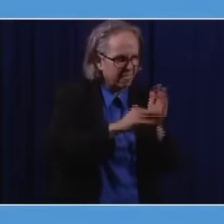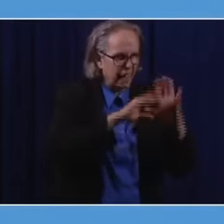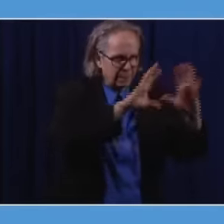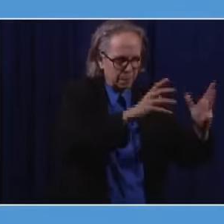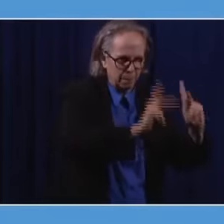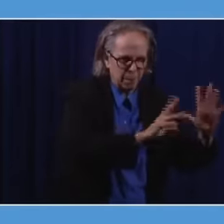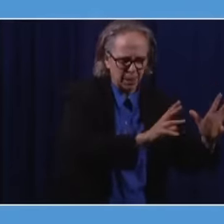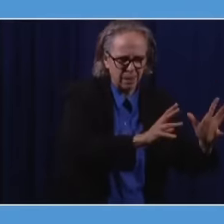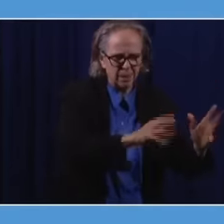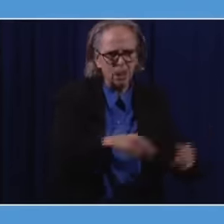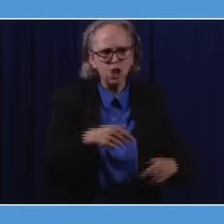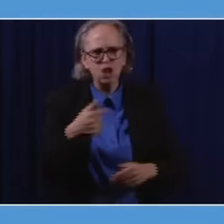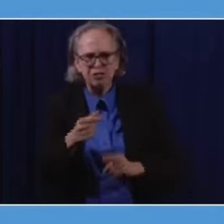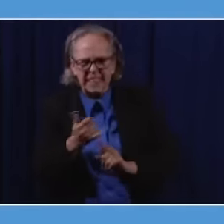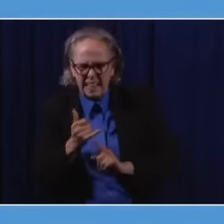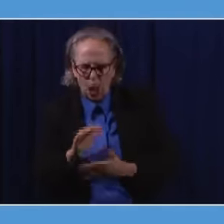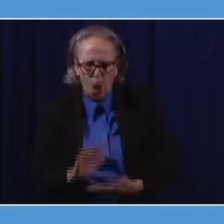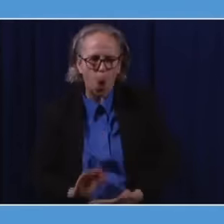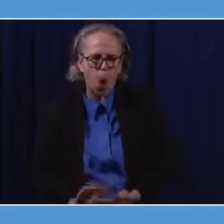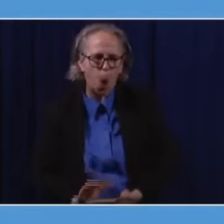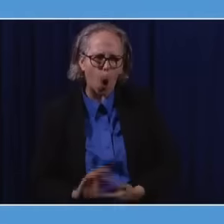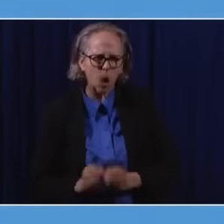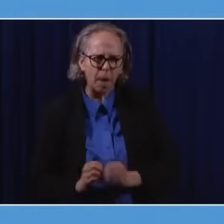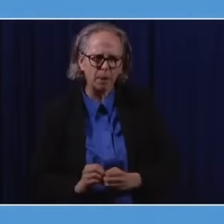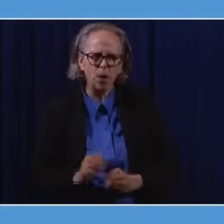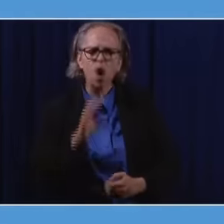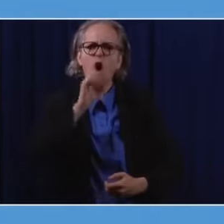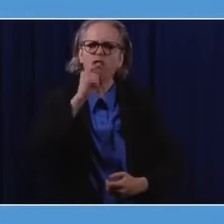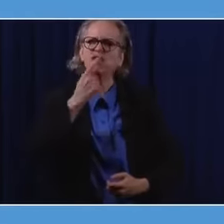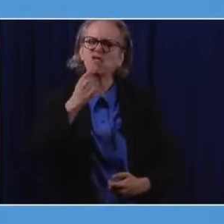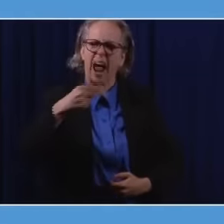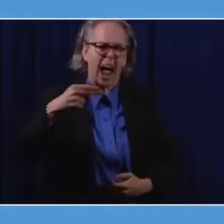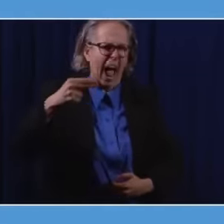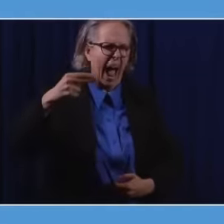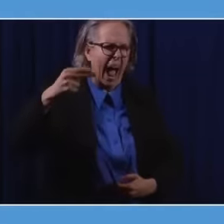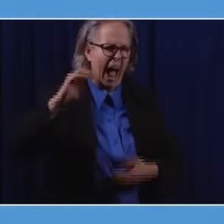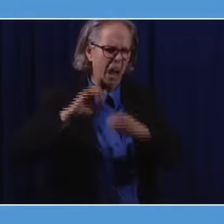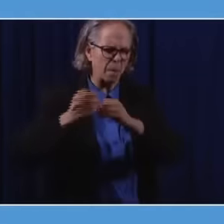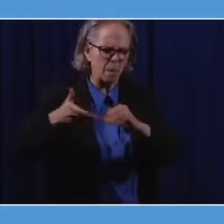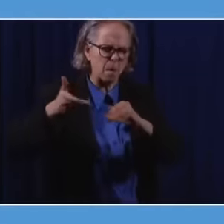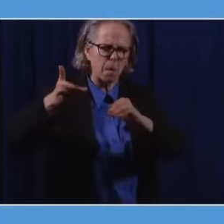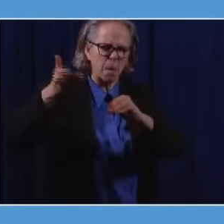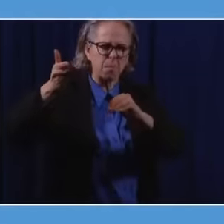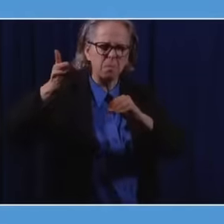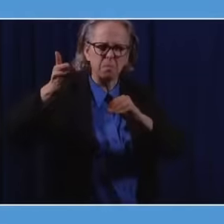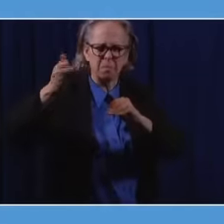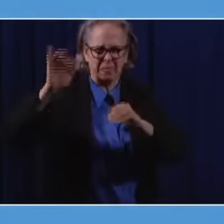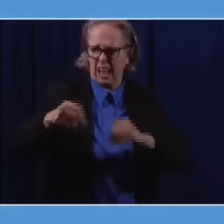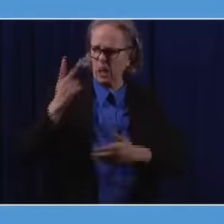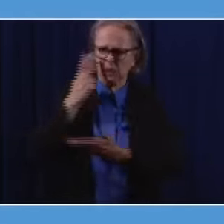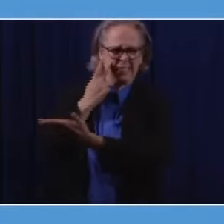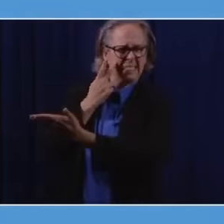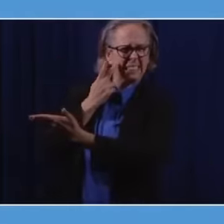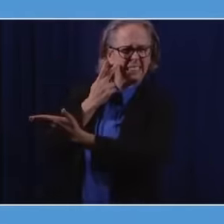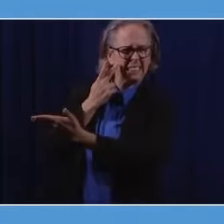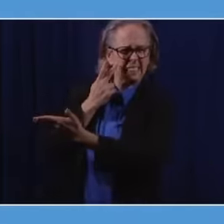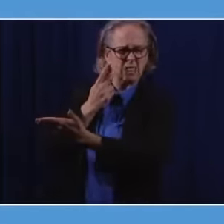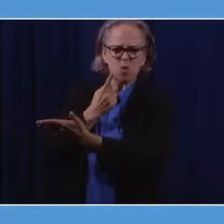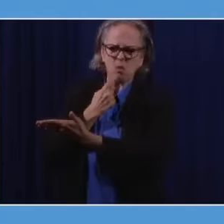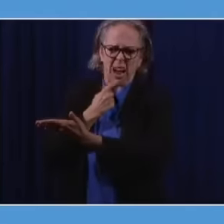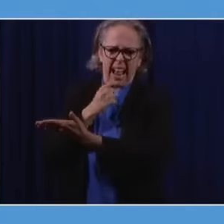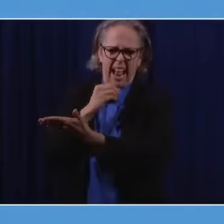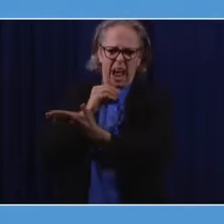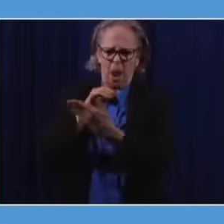low case rates, while the counties in orange and red have higher case rates. As we see for the past 3 weeks, cases have increased throughout the